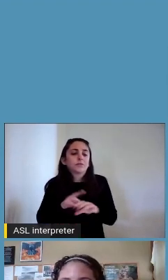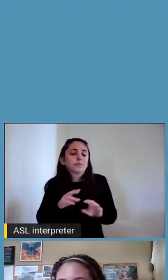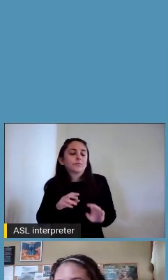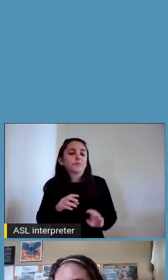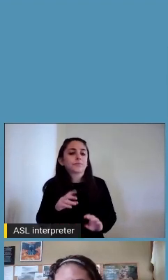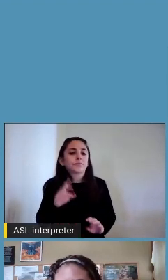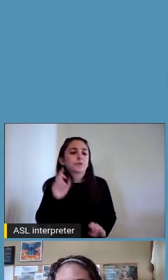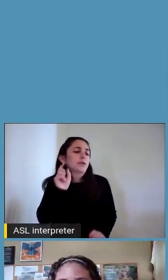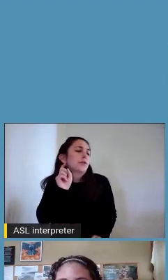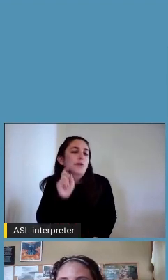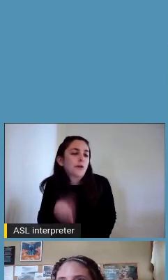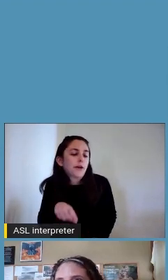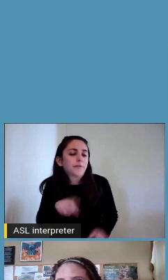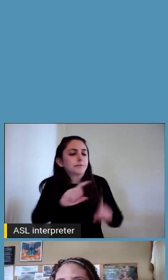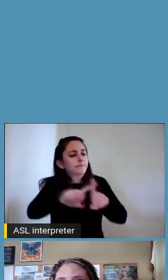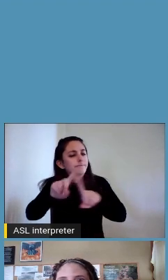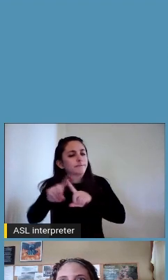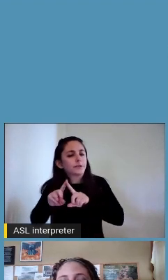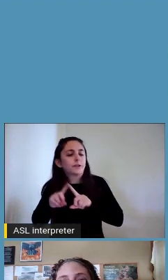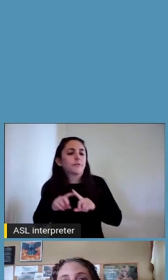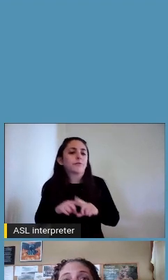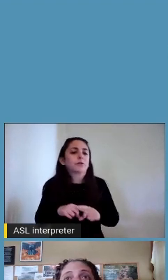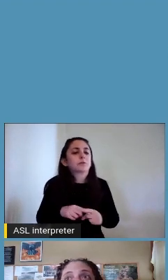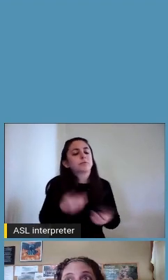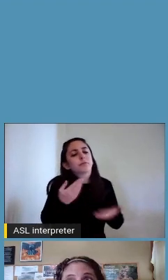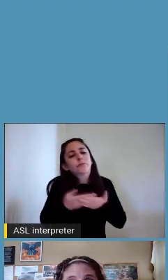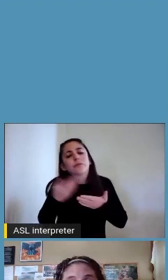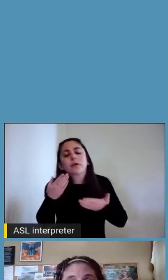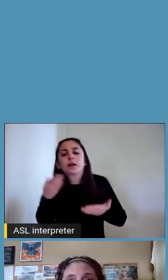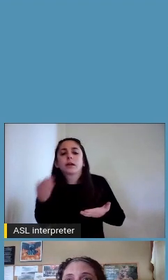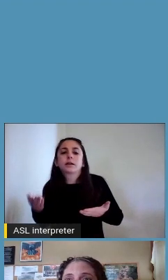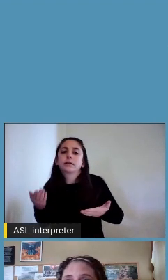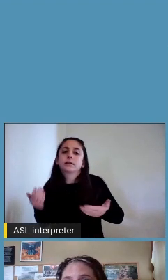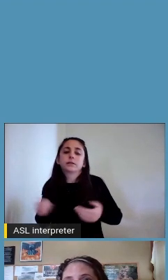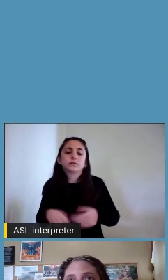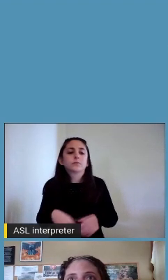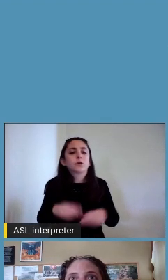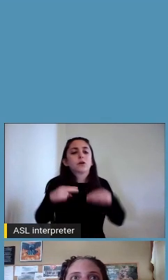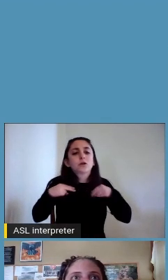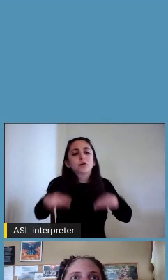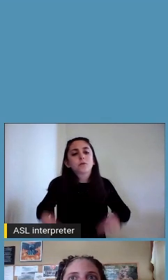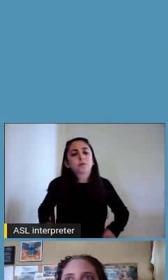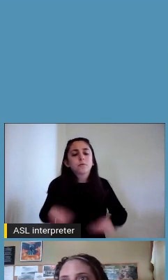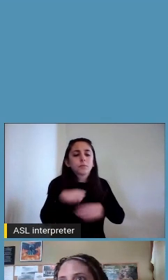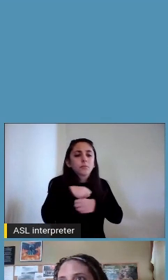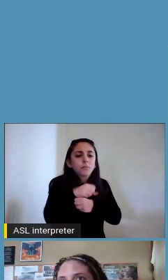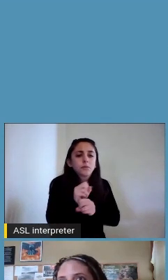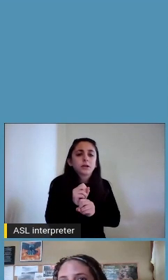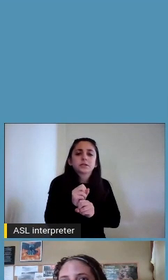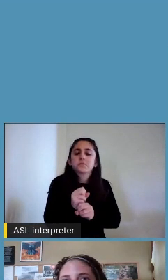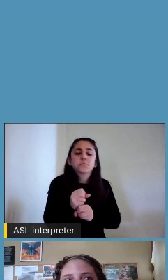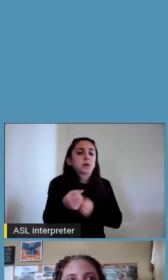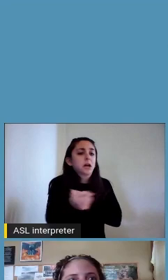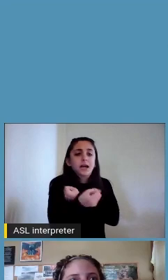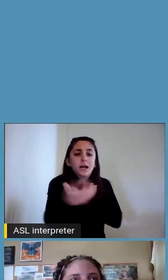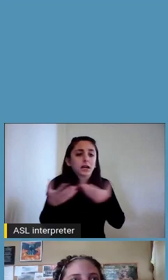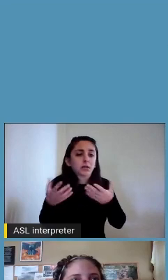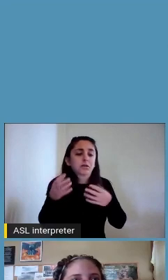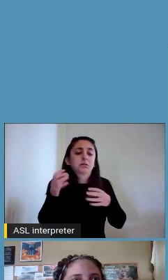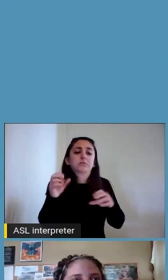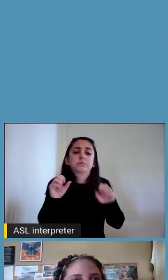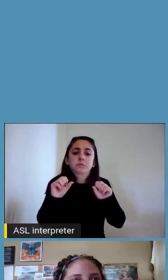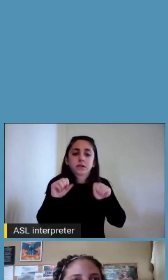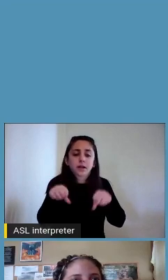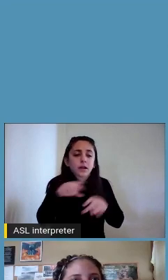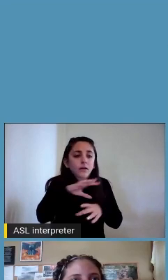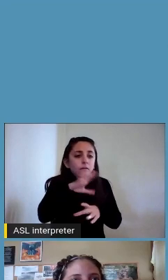just the objects and artifacts that are here inside the museum. Anything is game. So this was a video from a